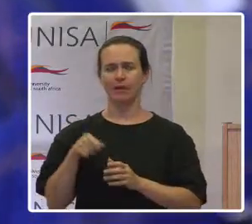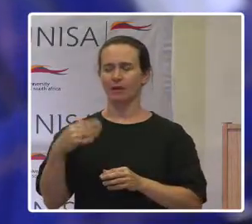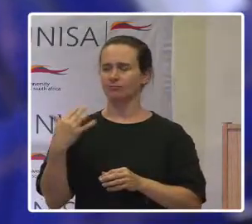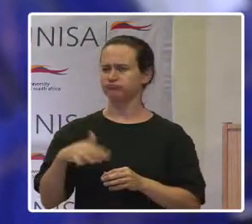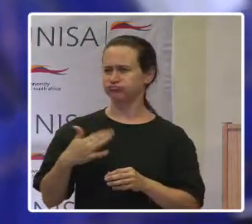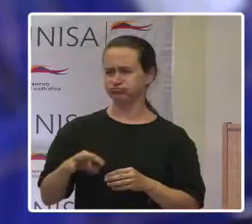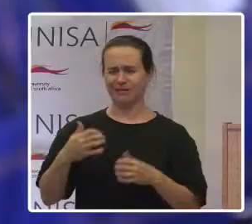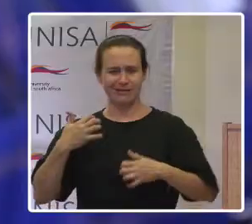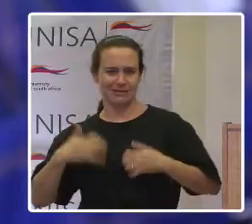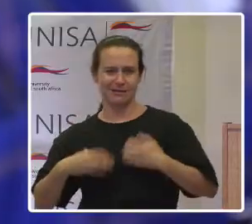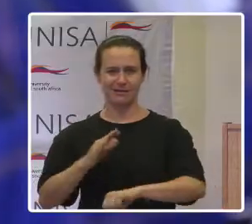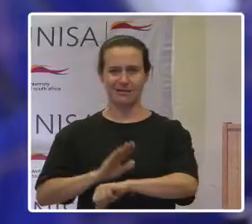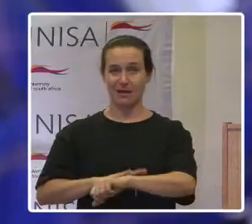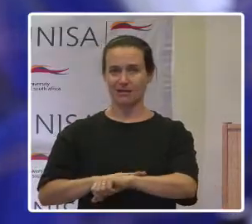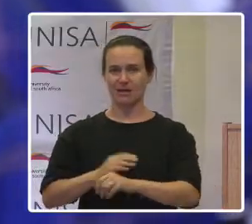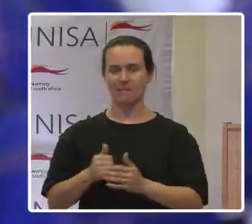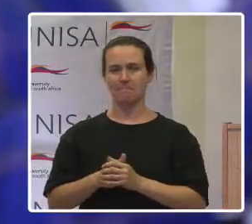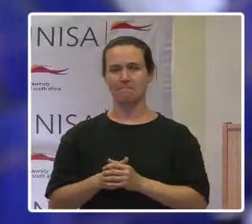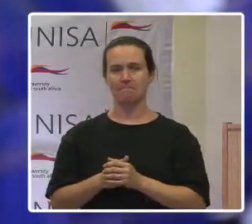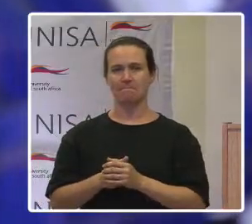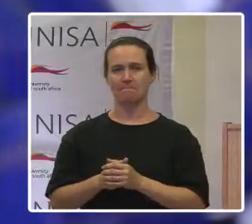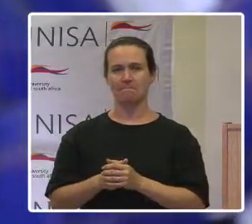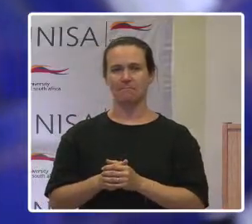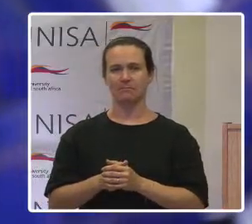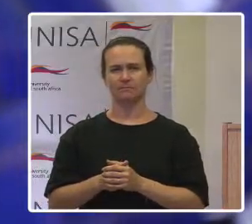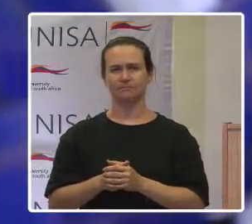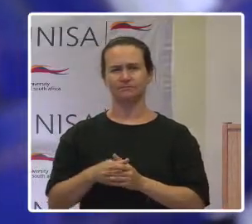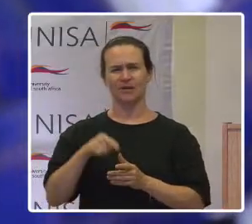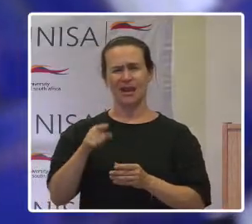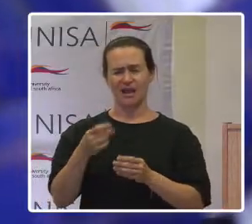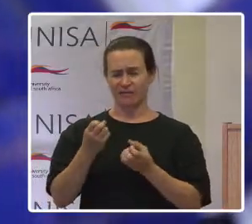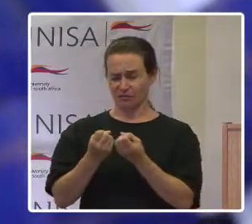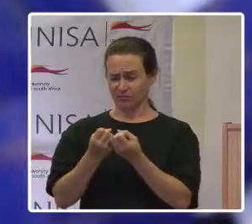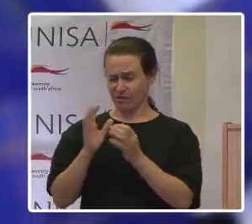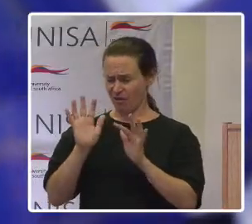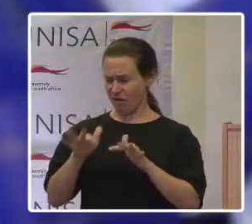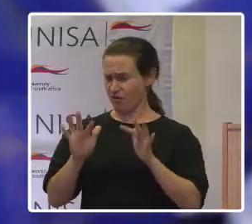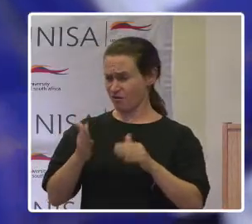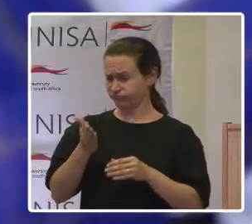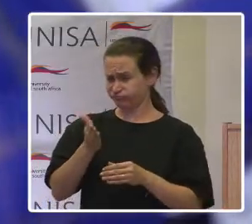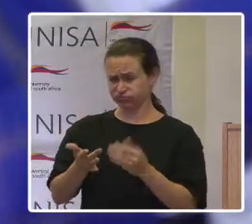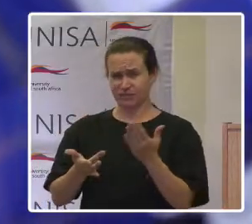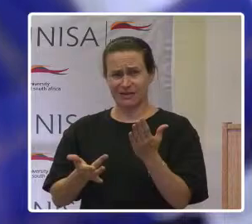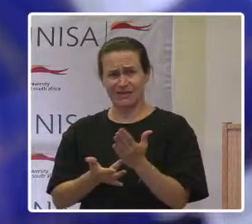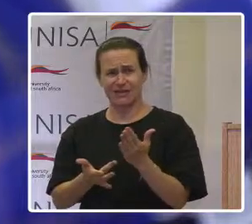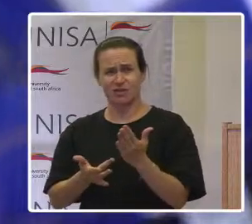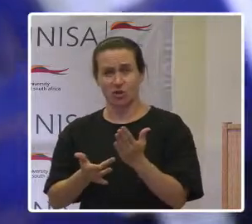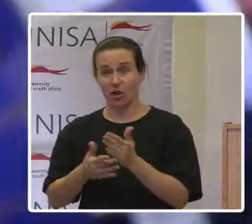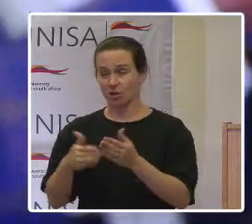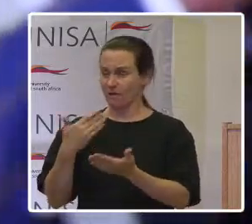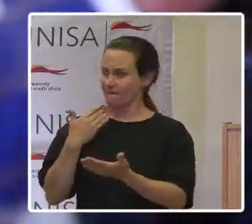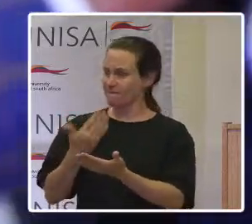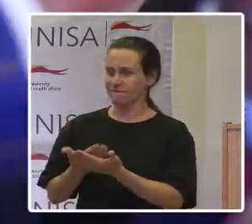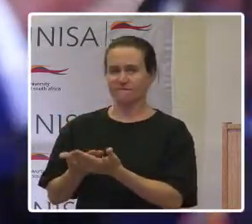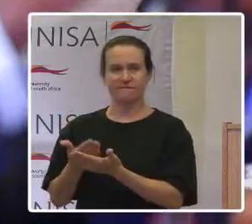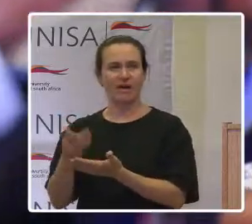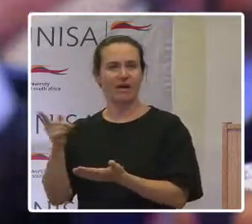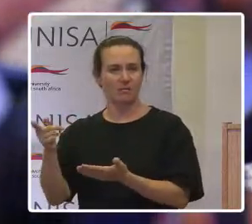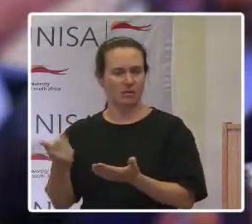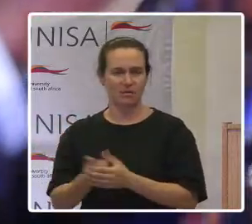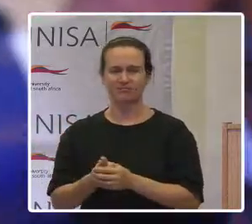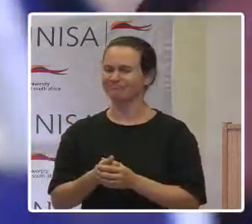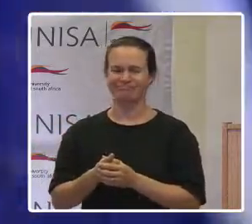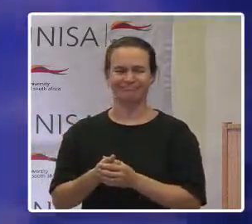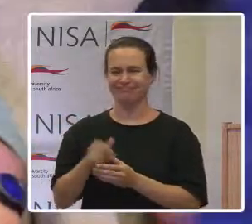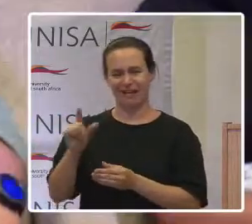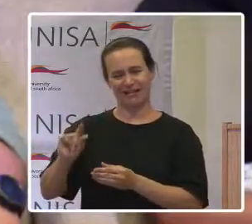exciting time where, you know, there wasn't that much technology commercially available that we could apply